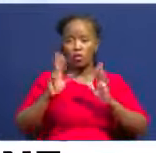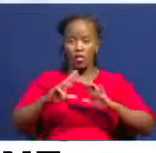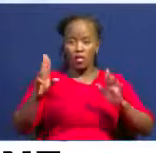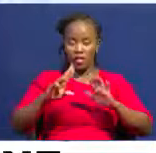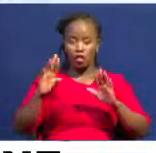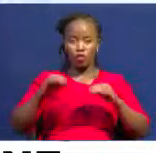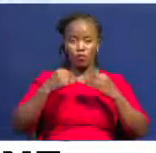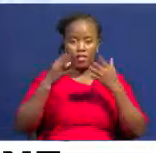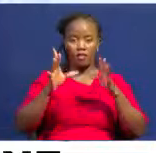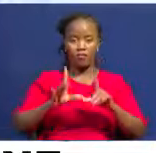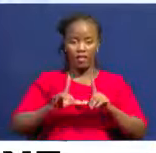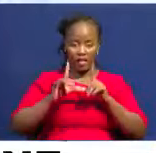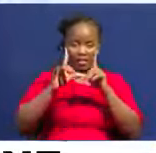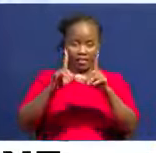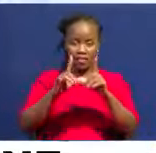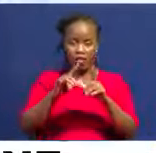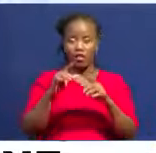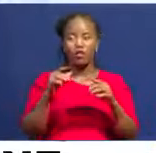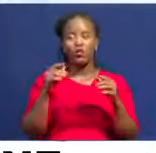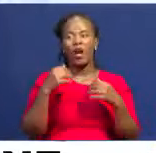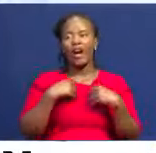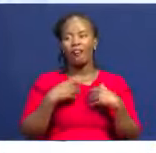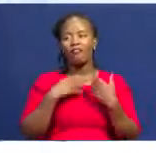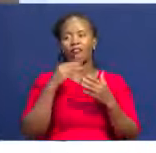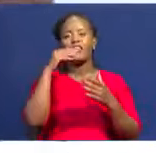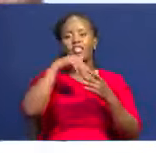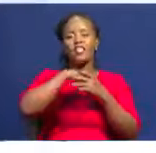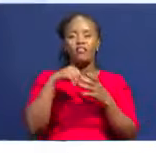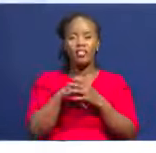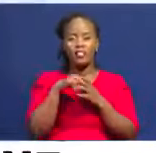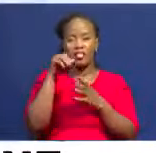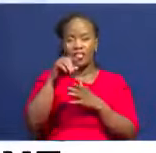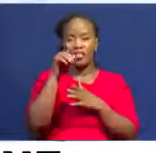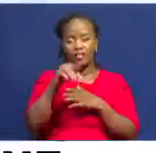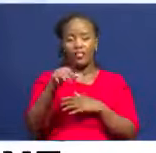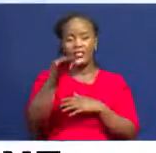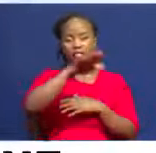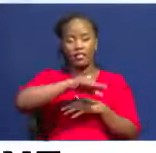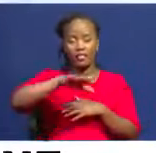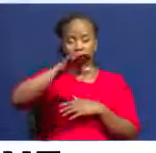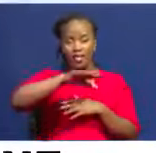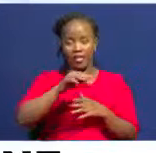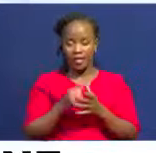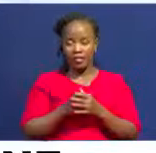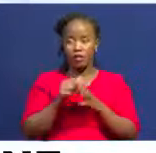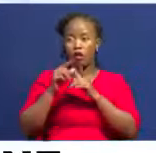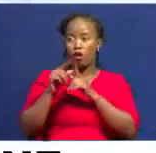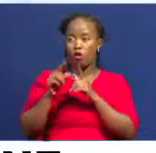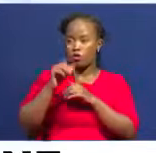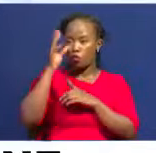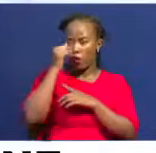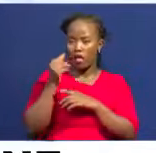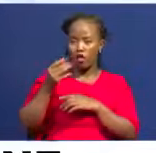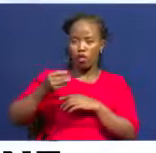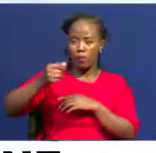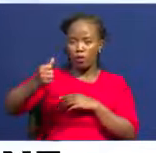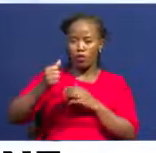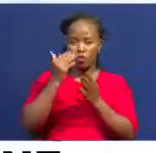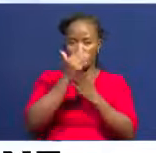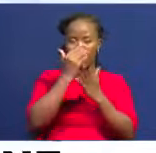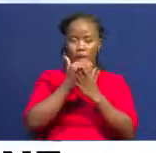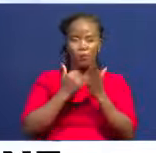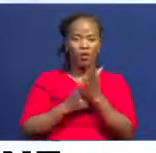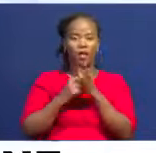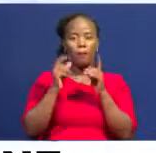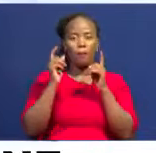licensed to set up camp in the special economic zone, and that is why the compensation program has